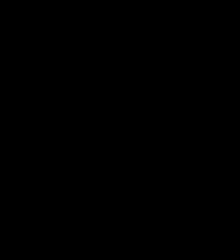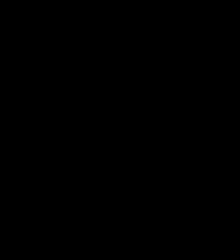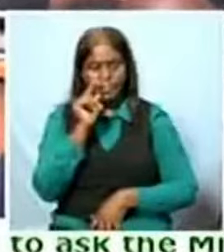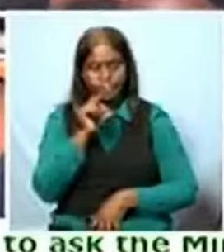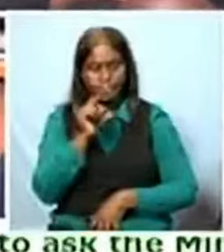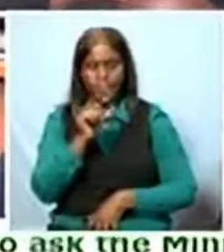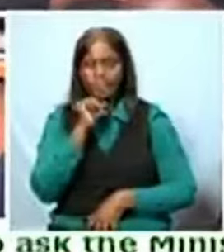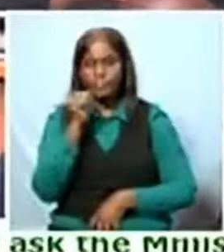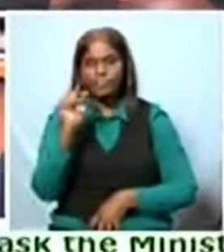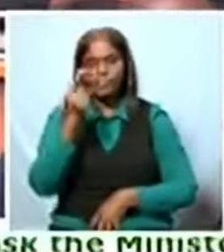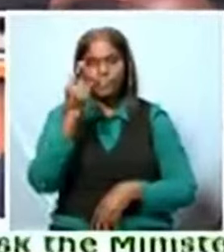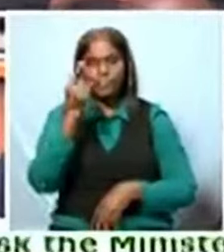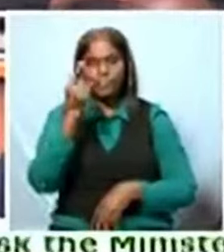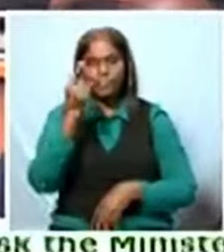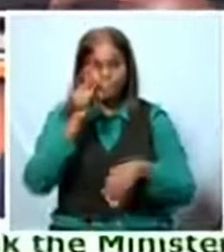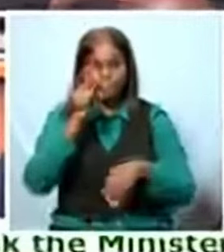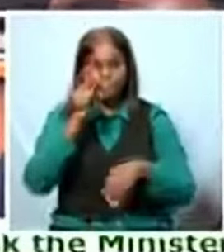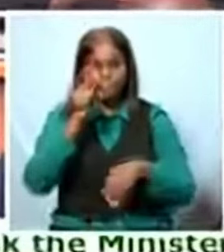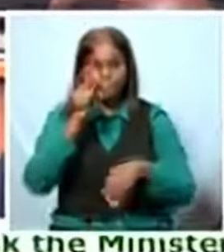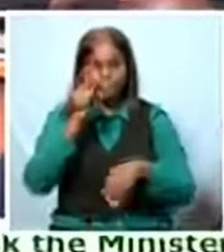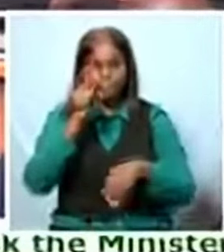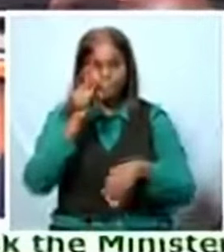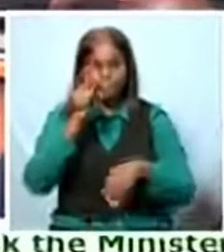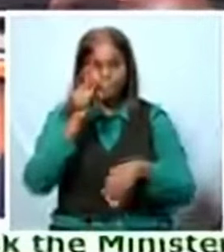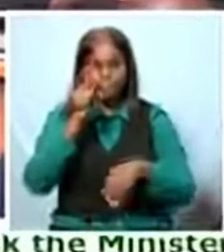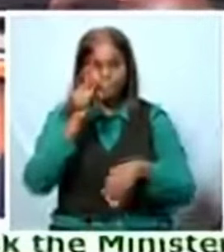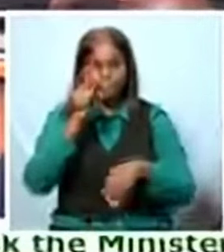This is not the first time that